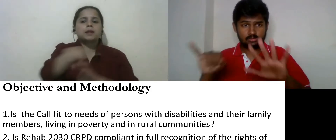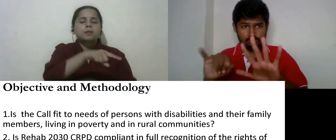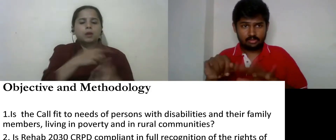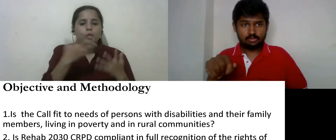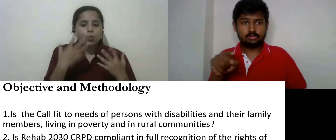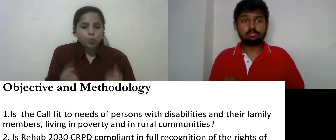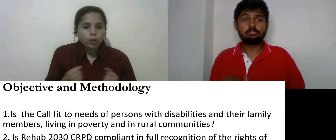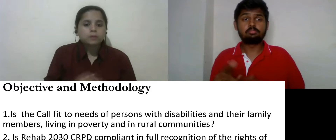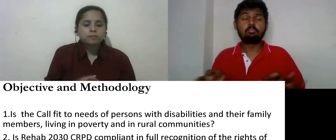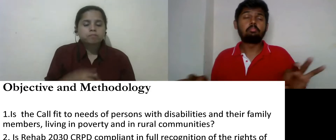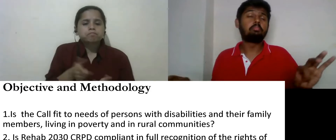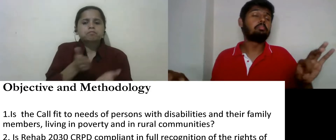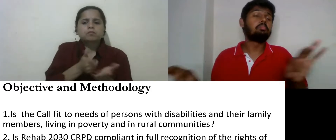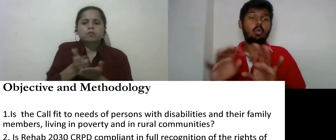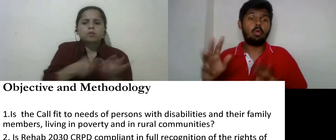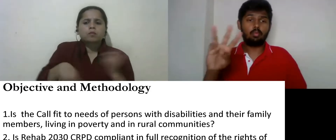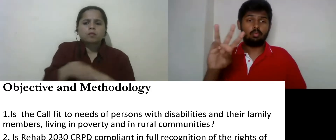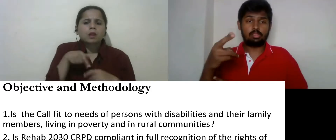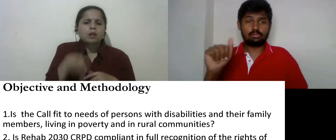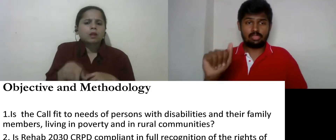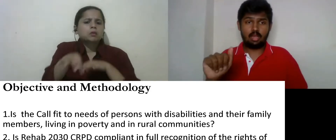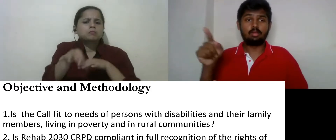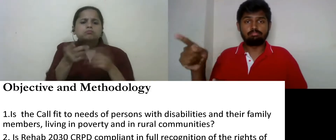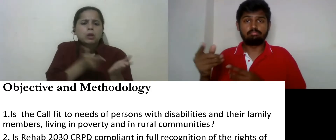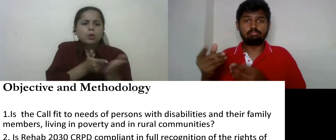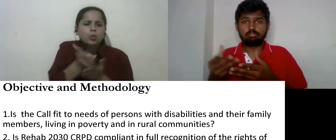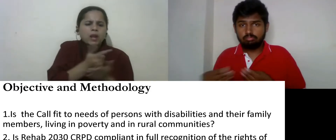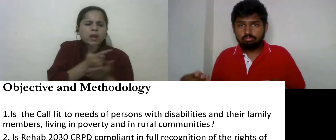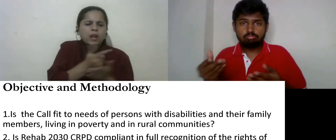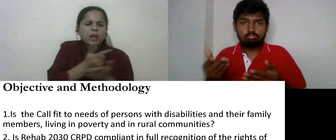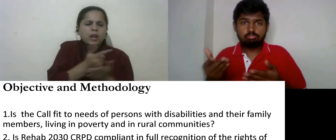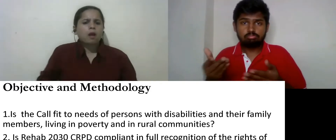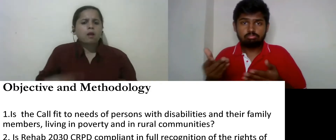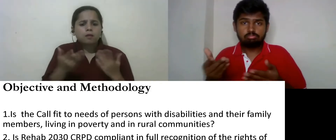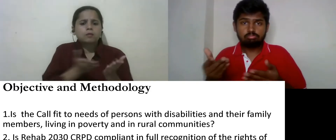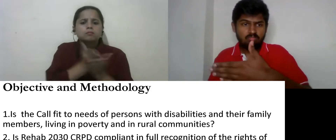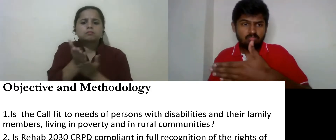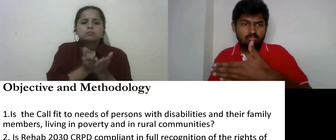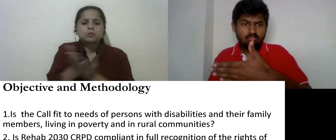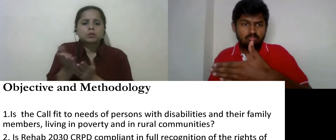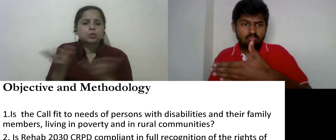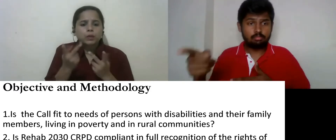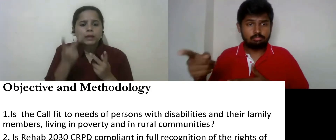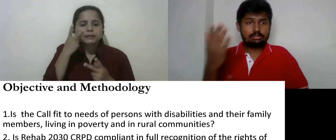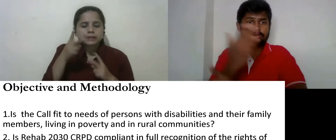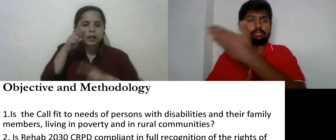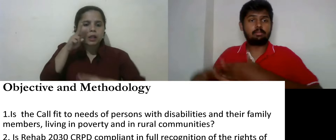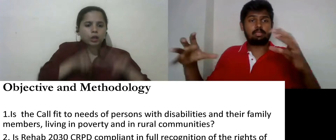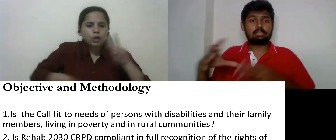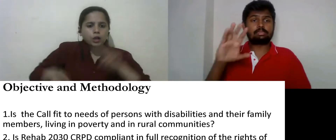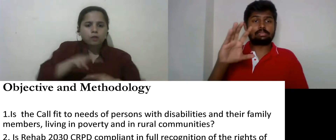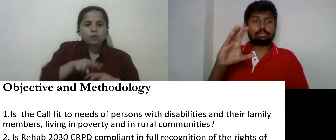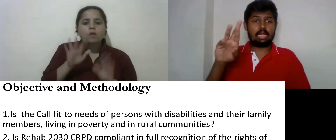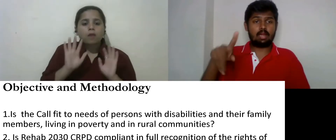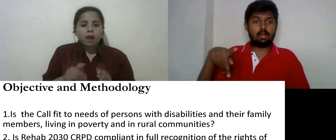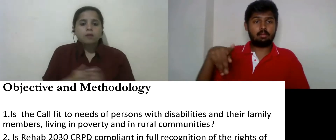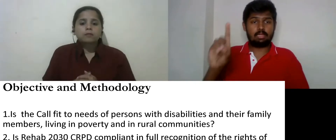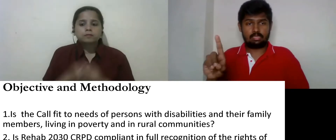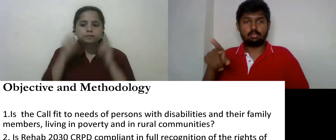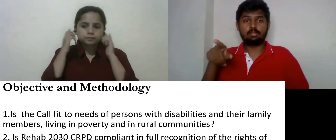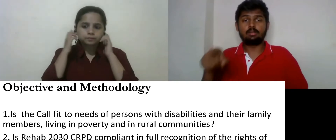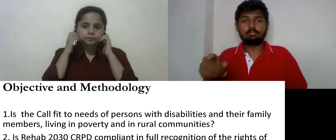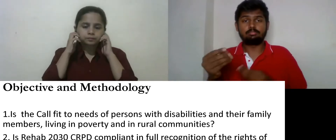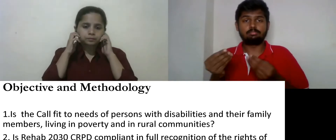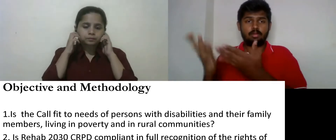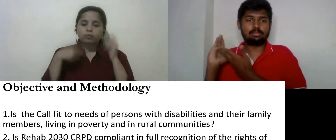poverty in rural areas? The methodology used was a desk review of Rehab 2030 minutes and the